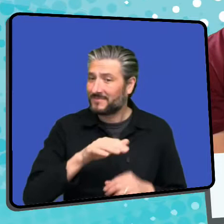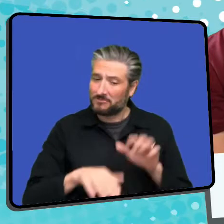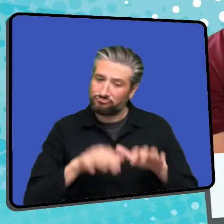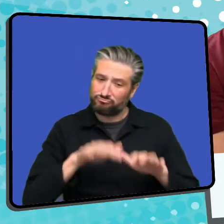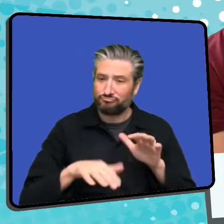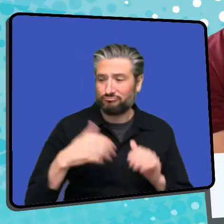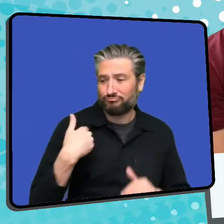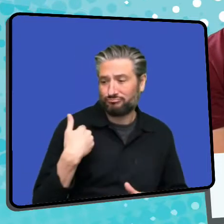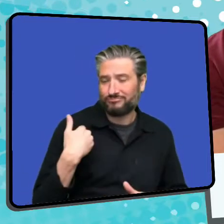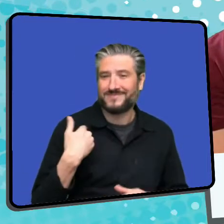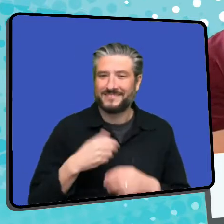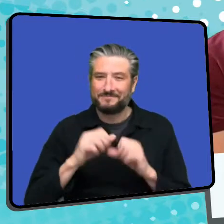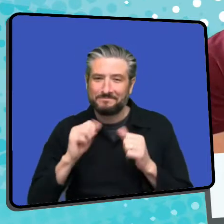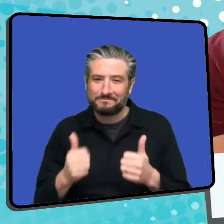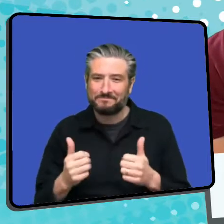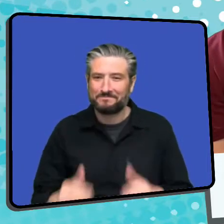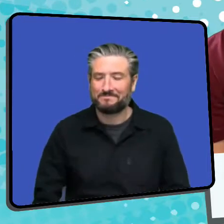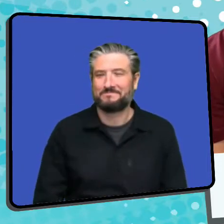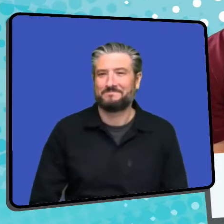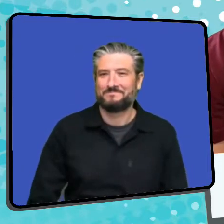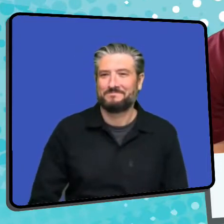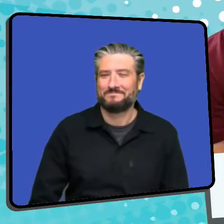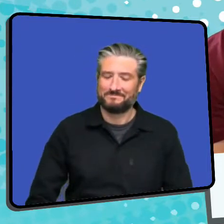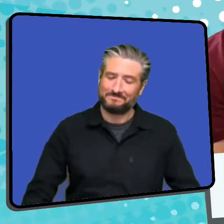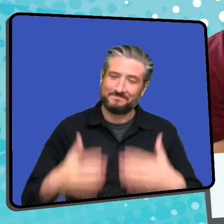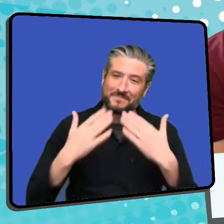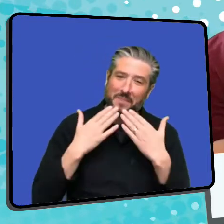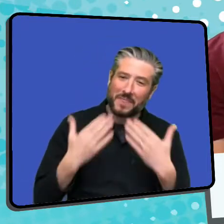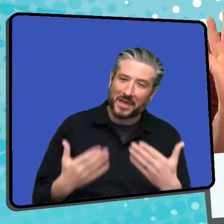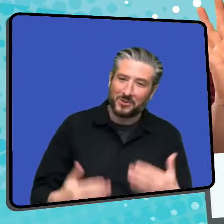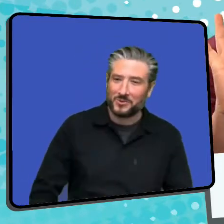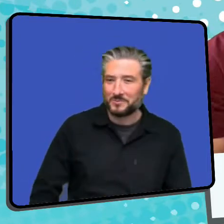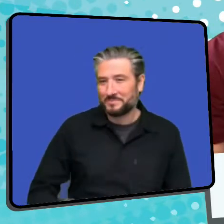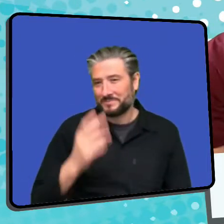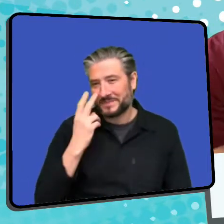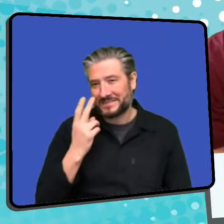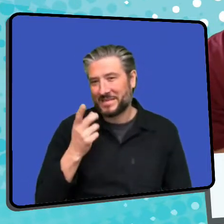All right. Thank you so much. We'll see you soon. Thank you.